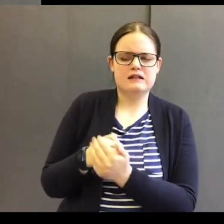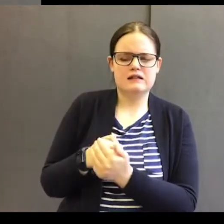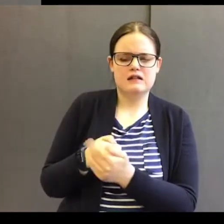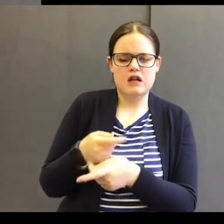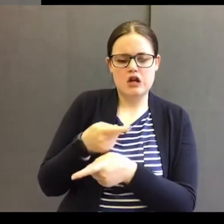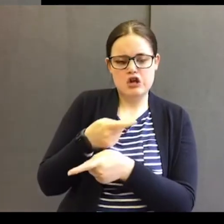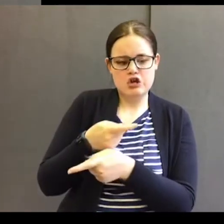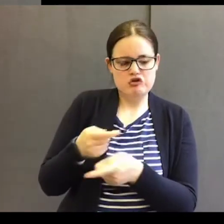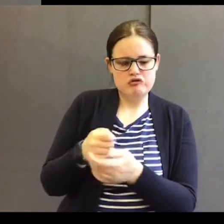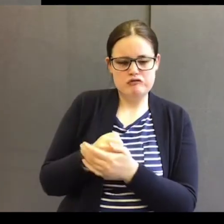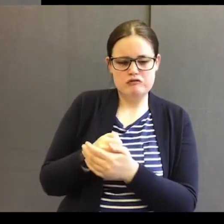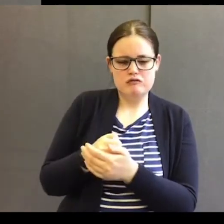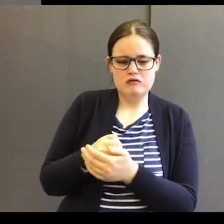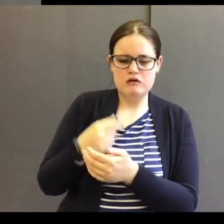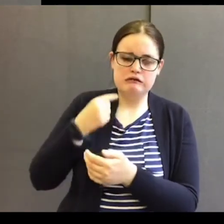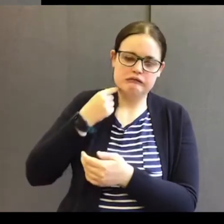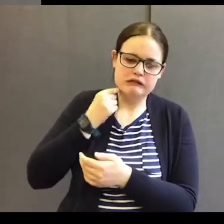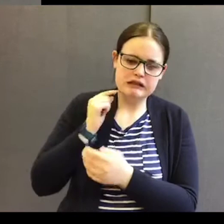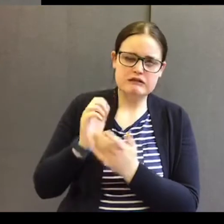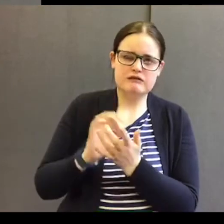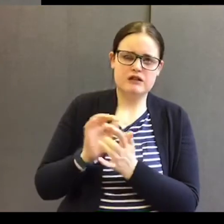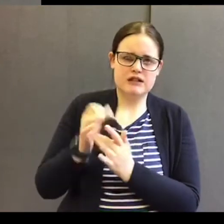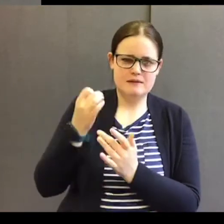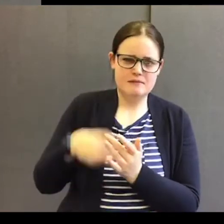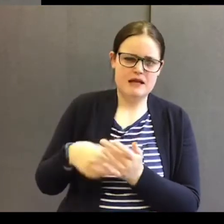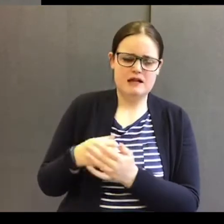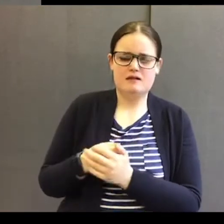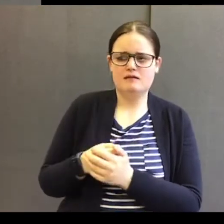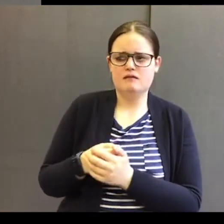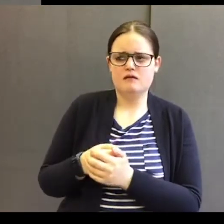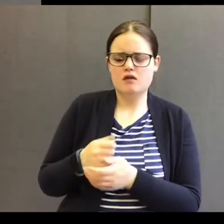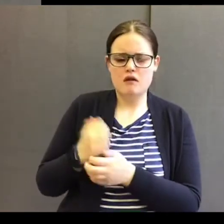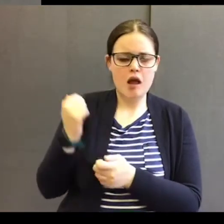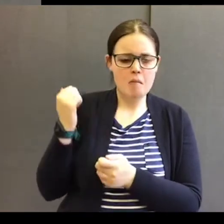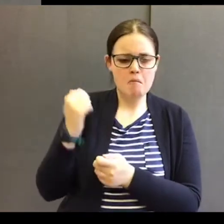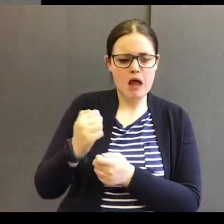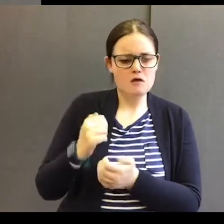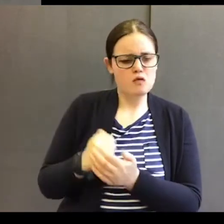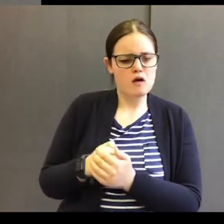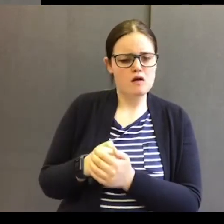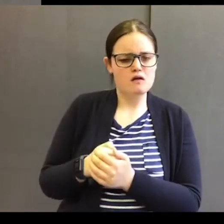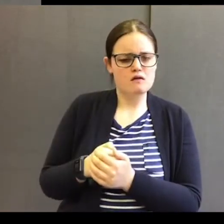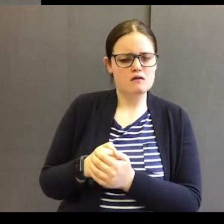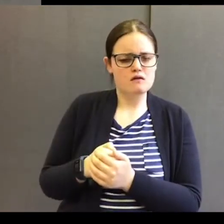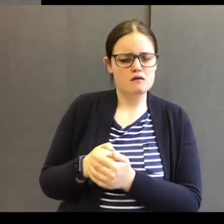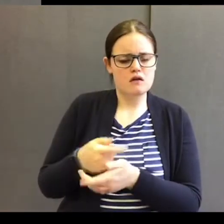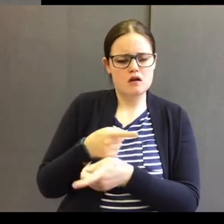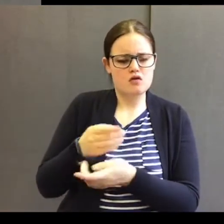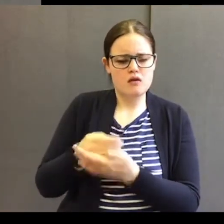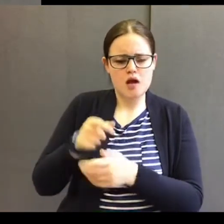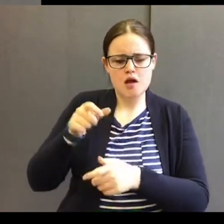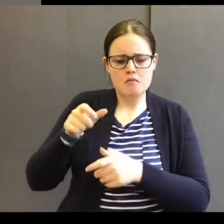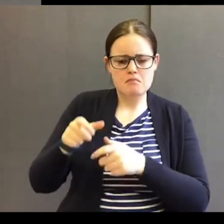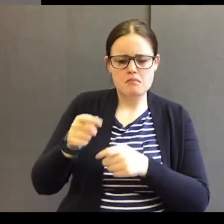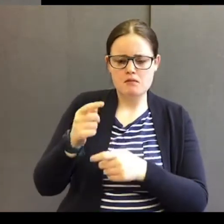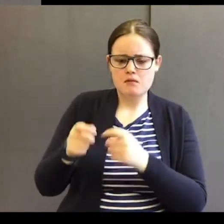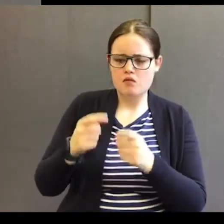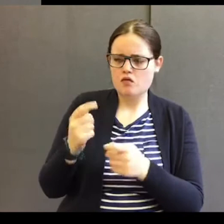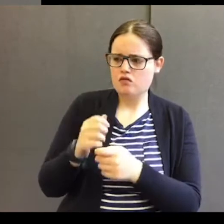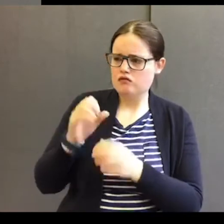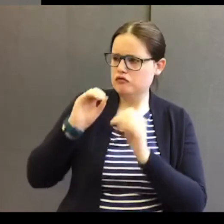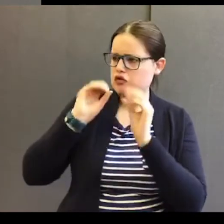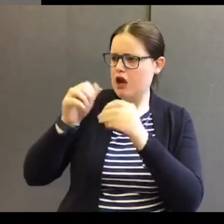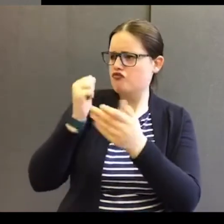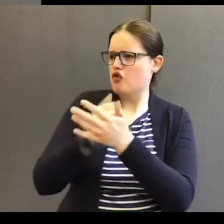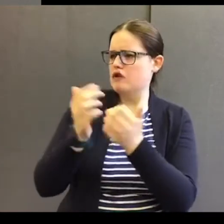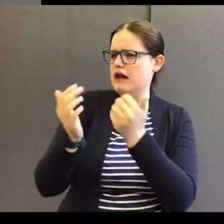hands, and you slew him. You're the murderer. You're the one